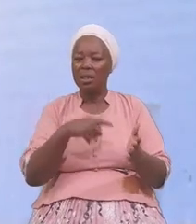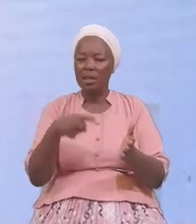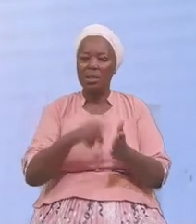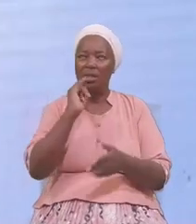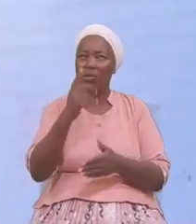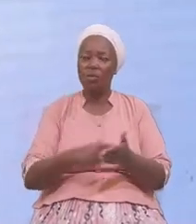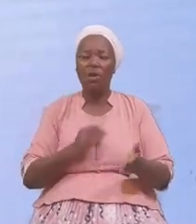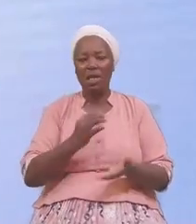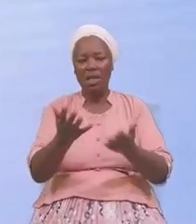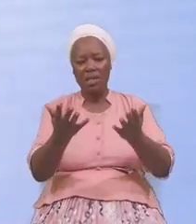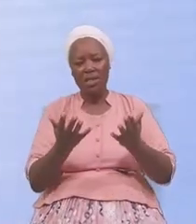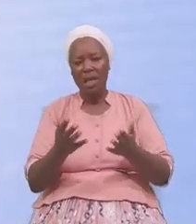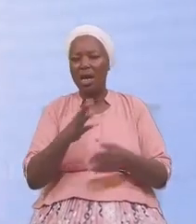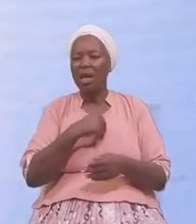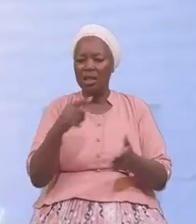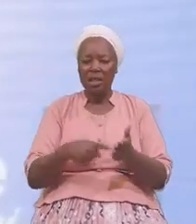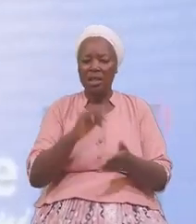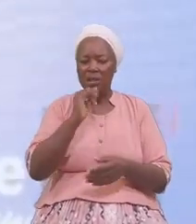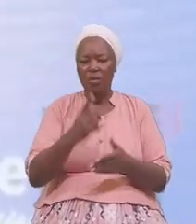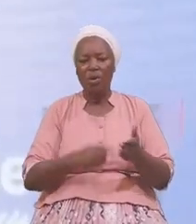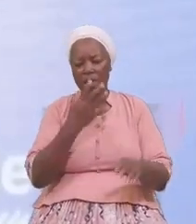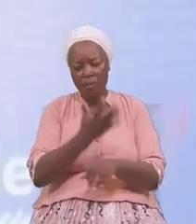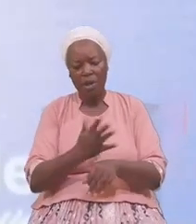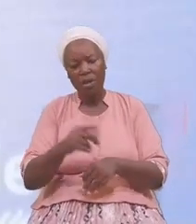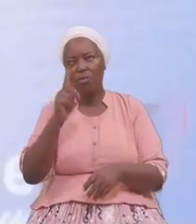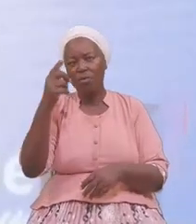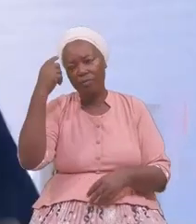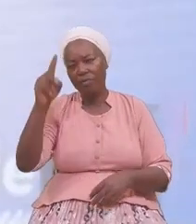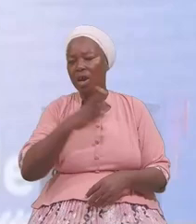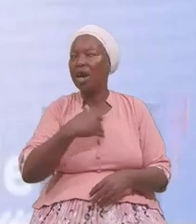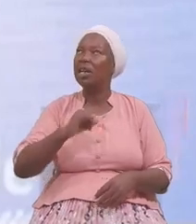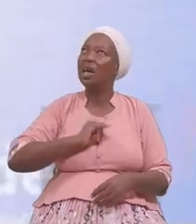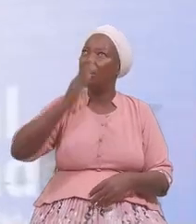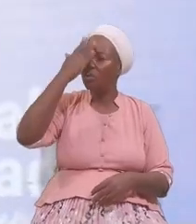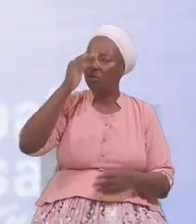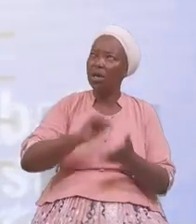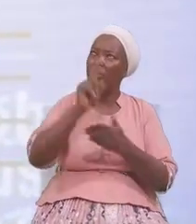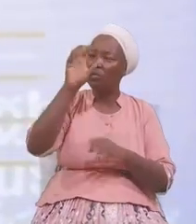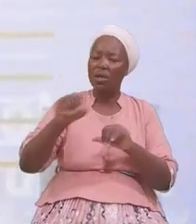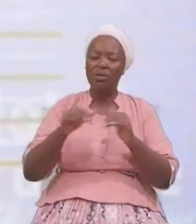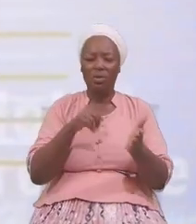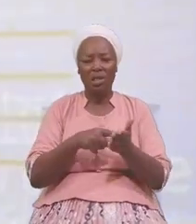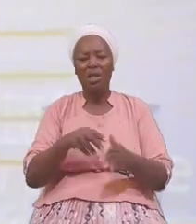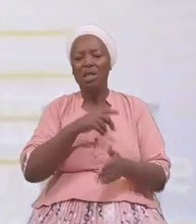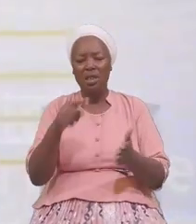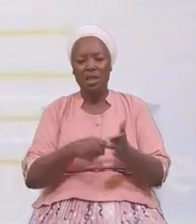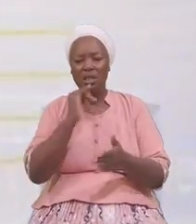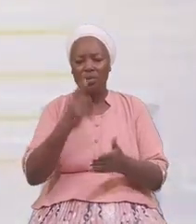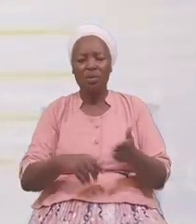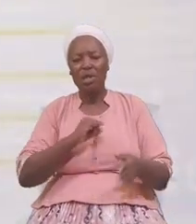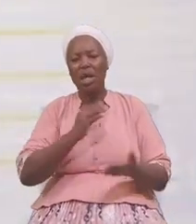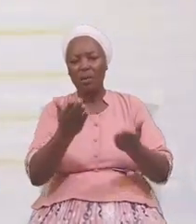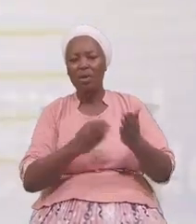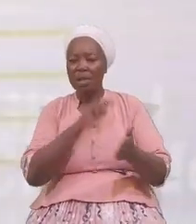desire. This is what I'm pleading for. And I know you can do this. This is what I want,